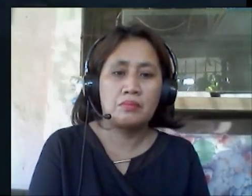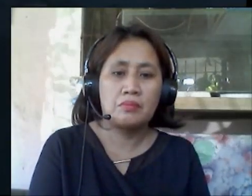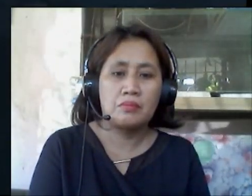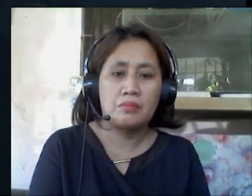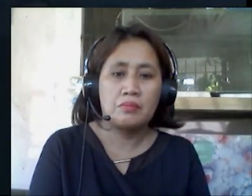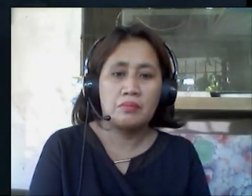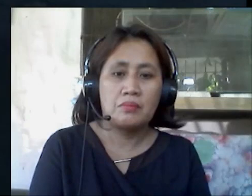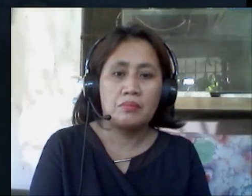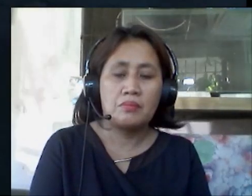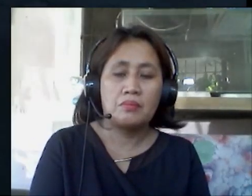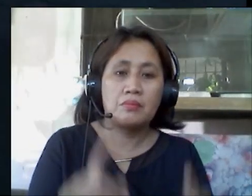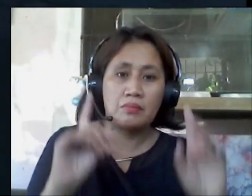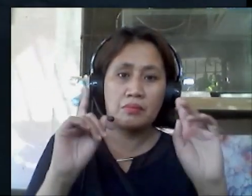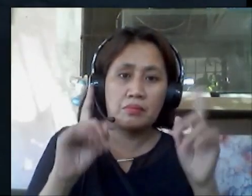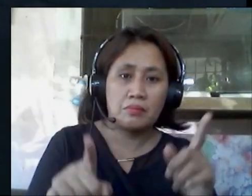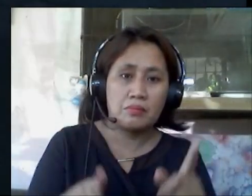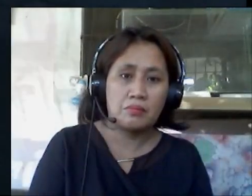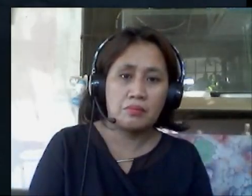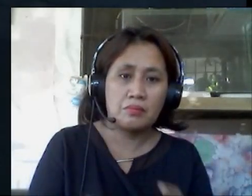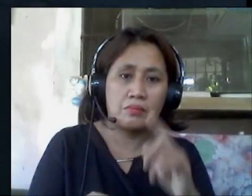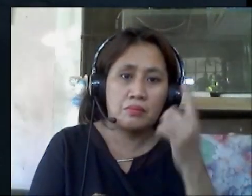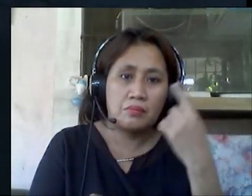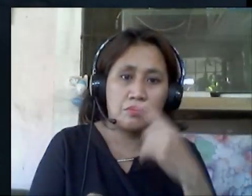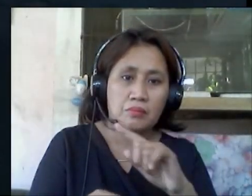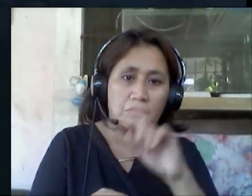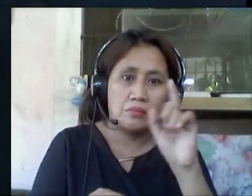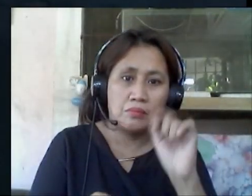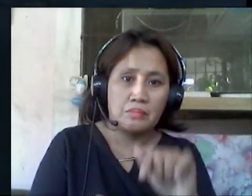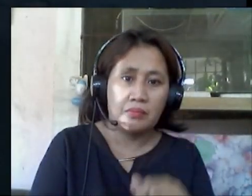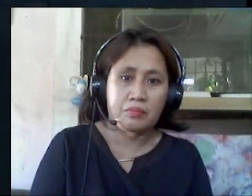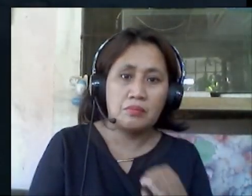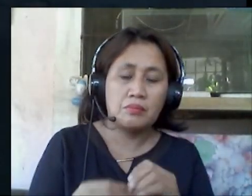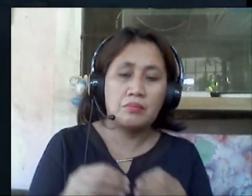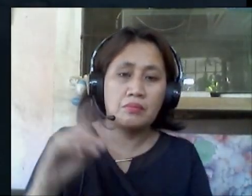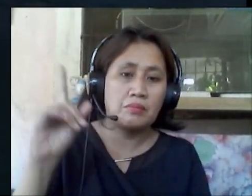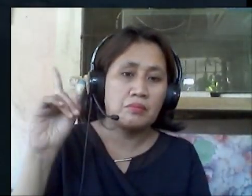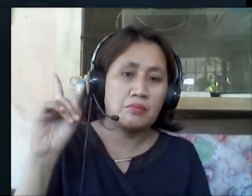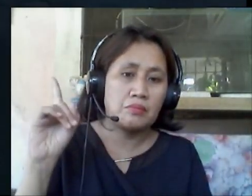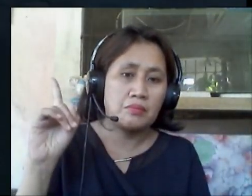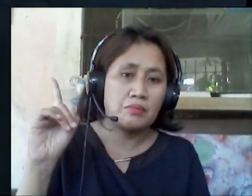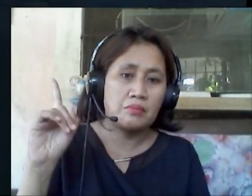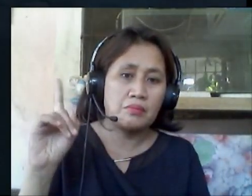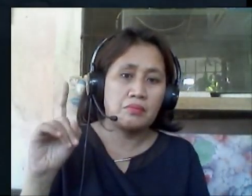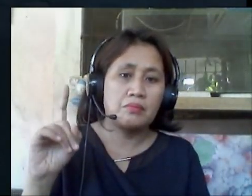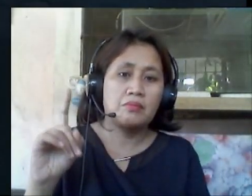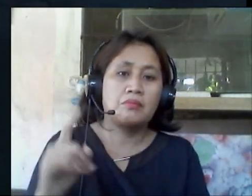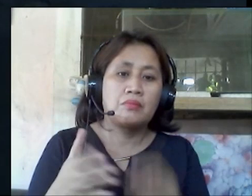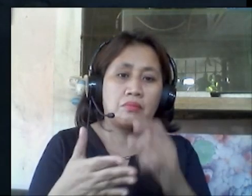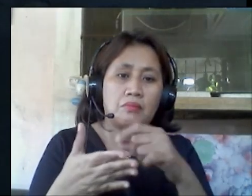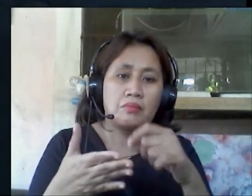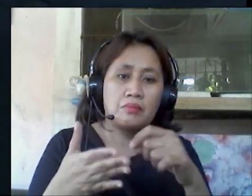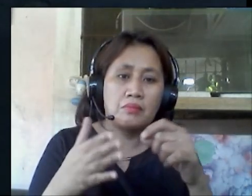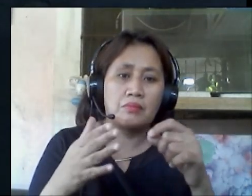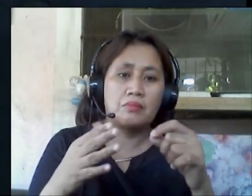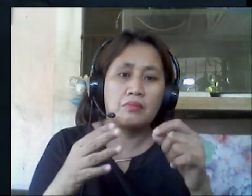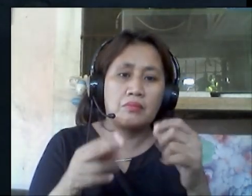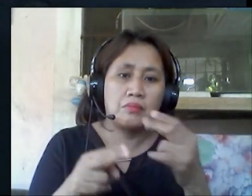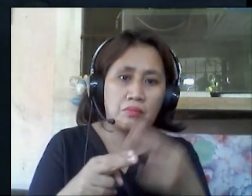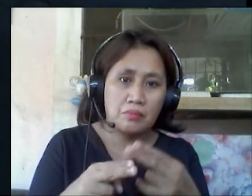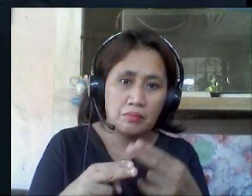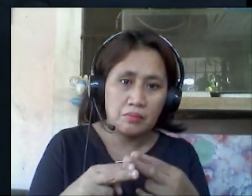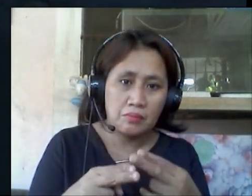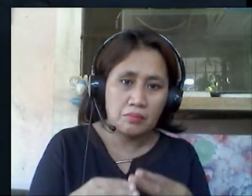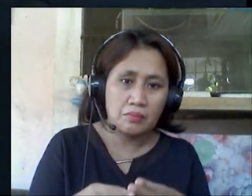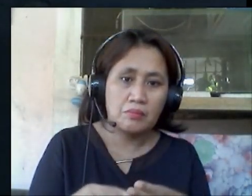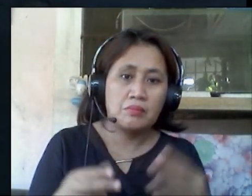And here are the answers for the questions. Number 1, author's name. Number 2,